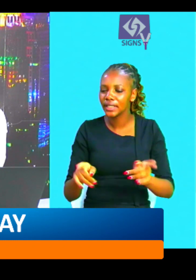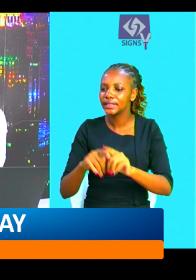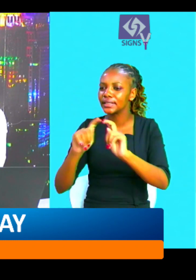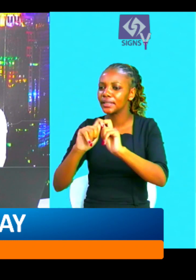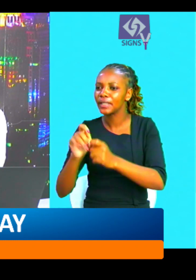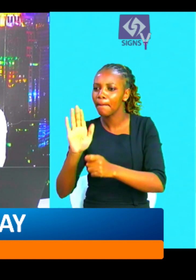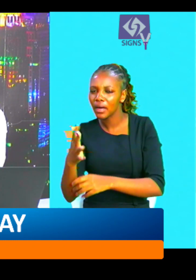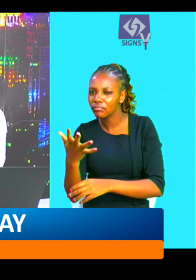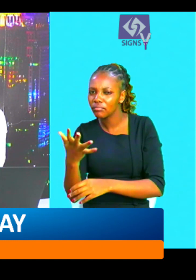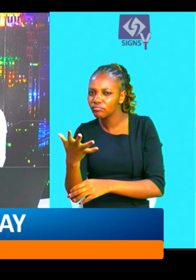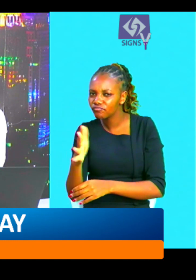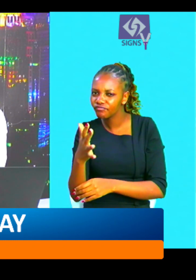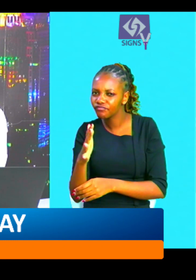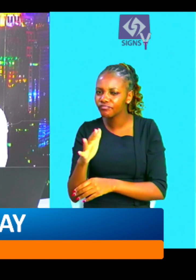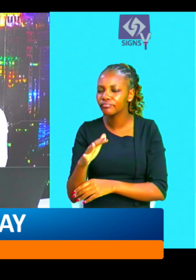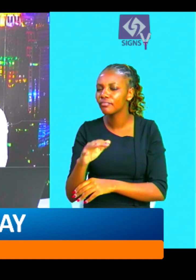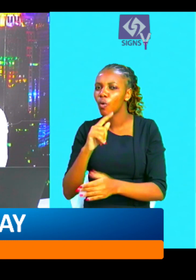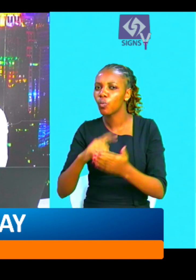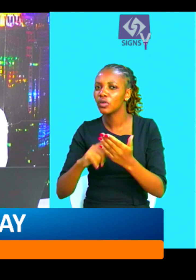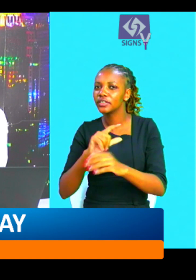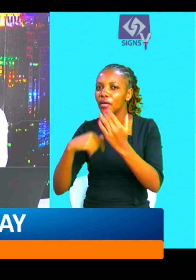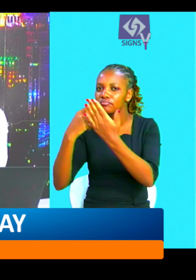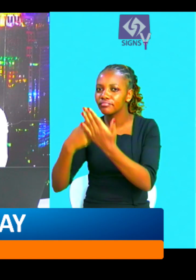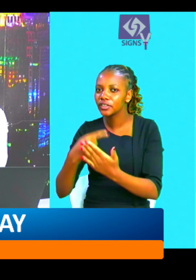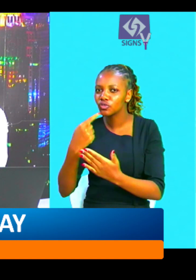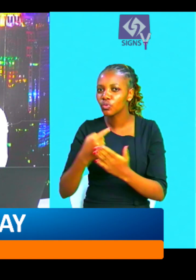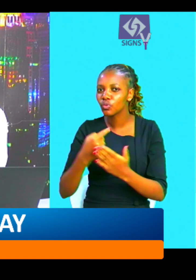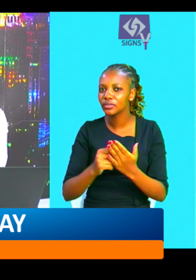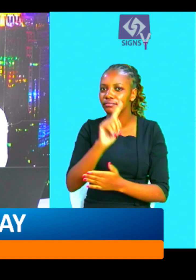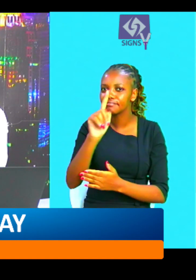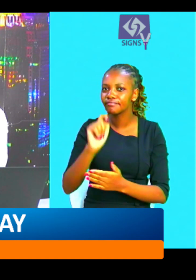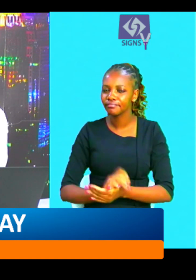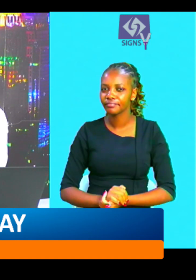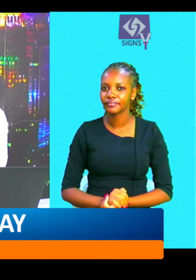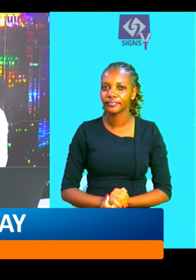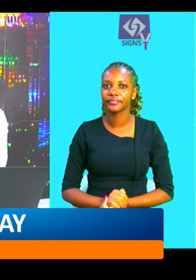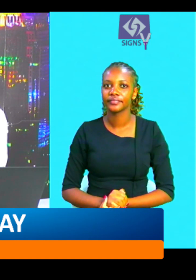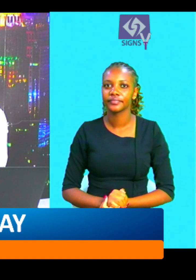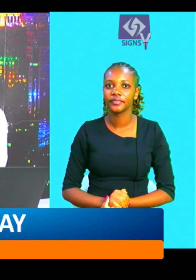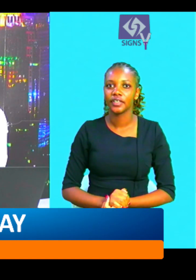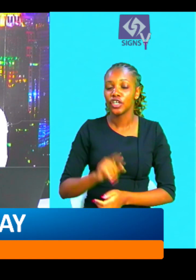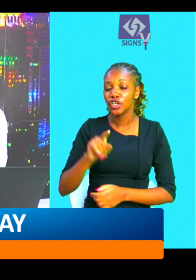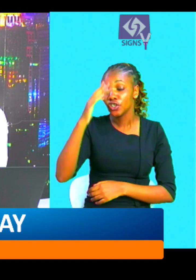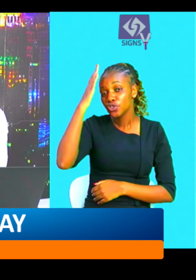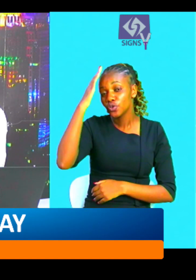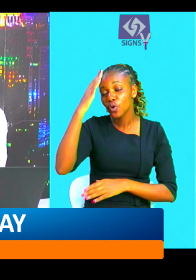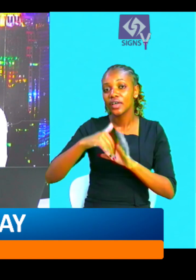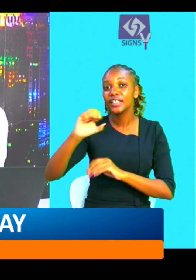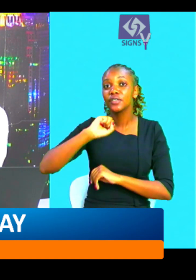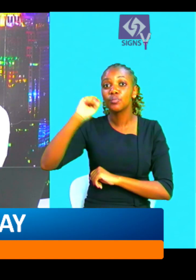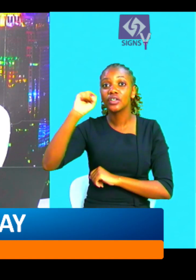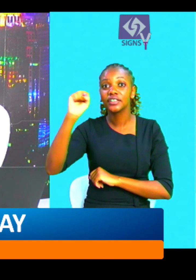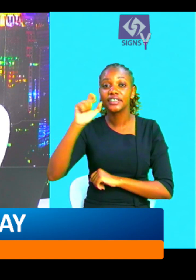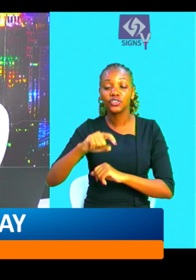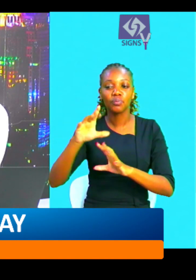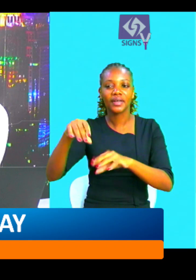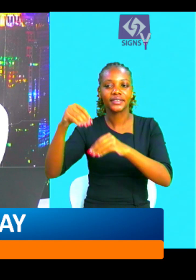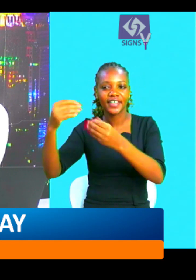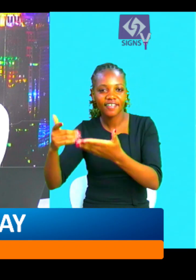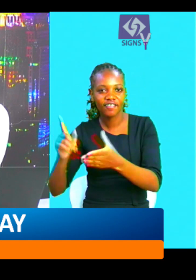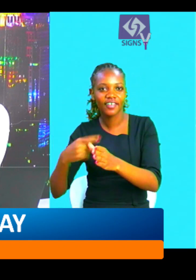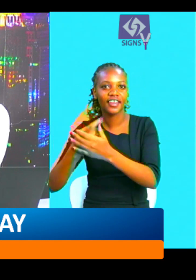also that if talks do not work, Kenyans should brace for demonstrations in September. What is the president so